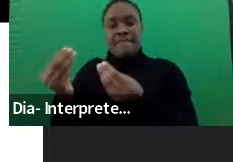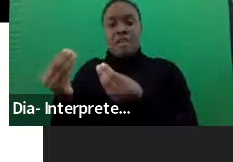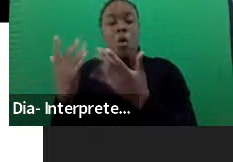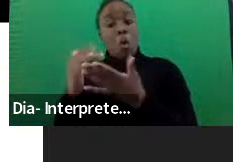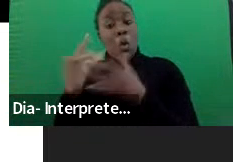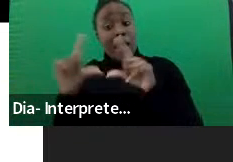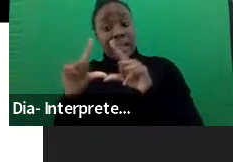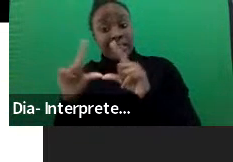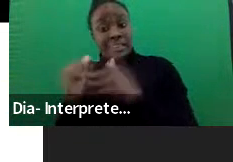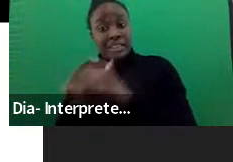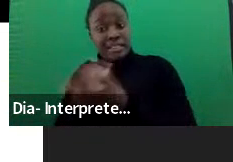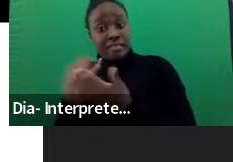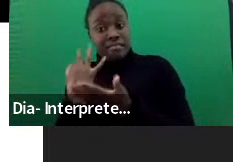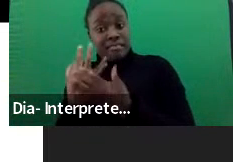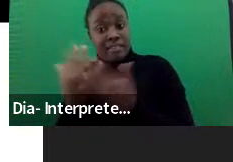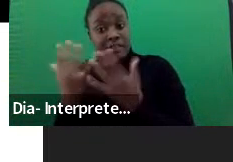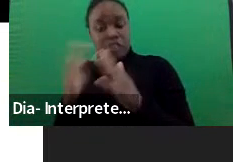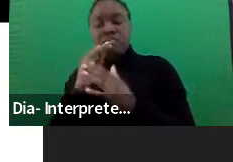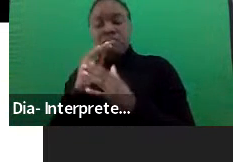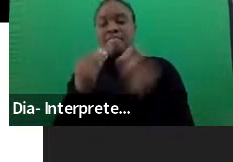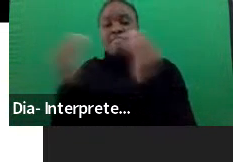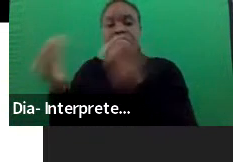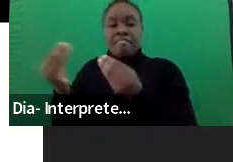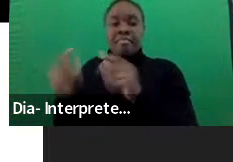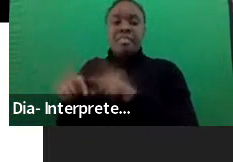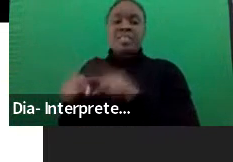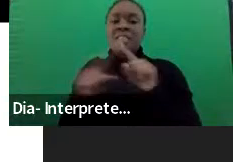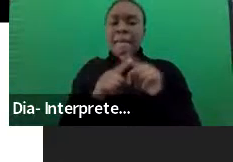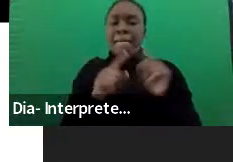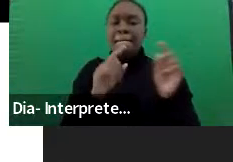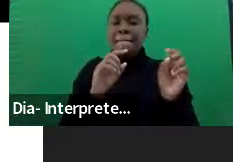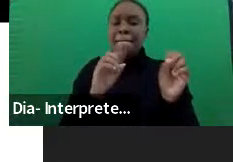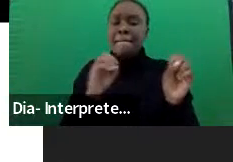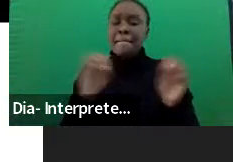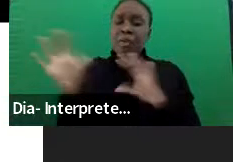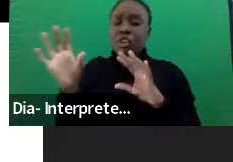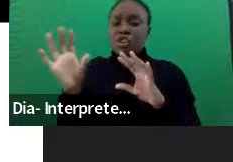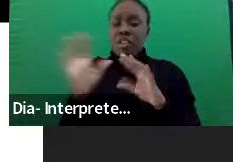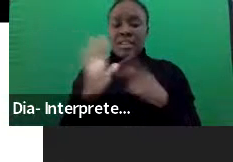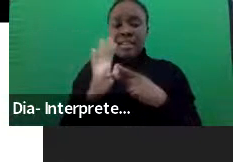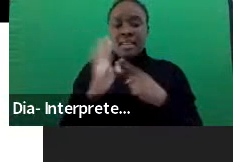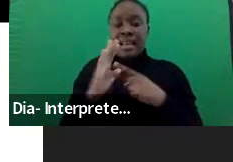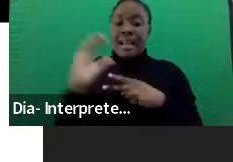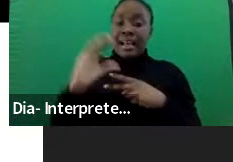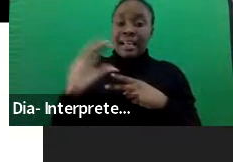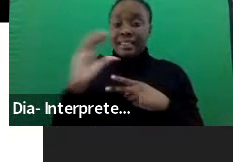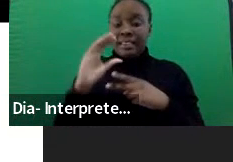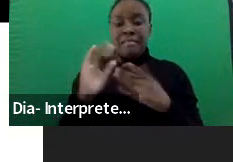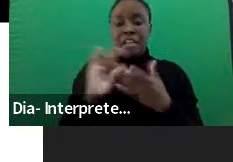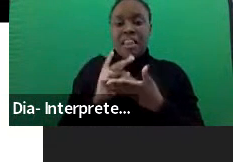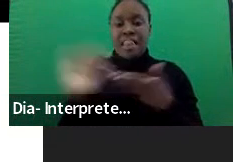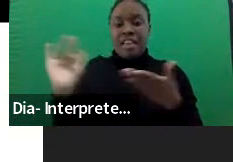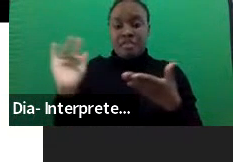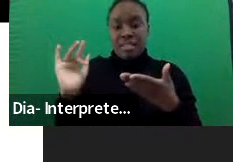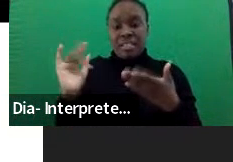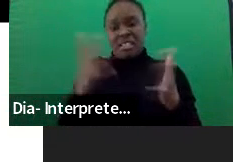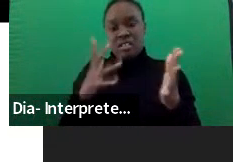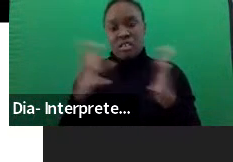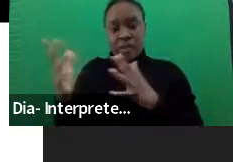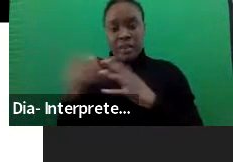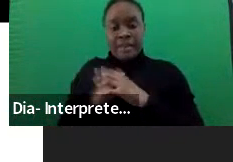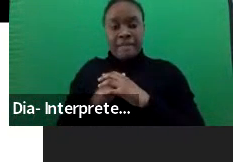products, such as importation, customs clearance, and so forth. The